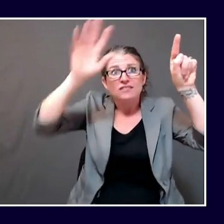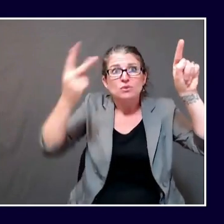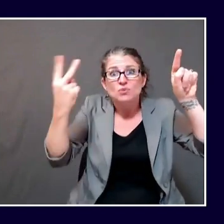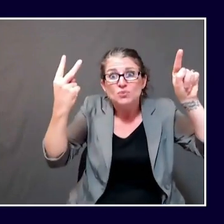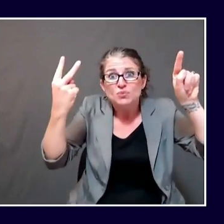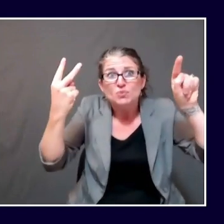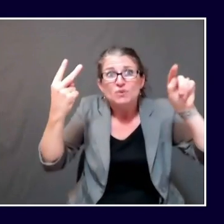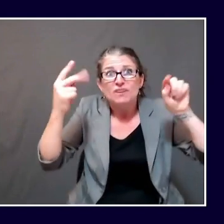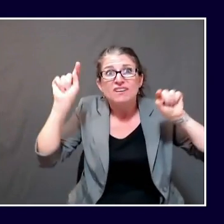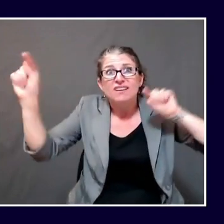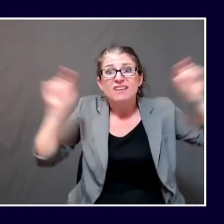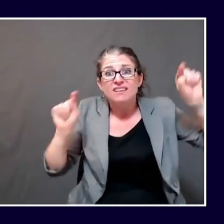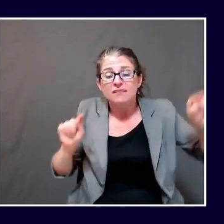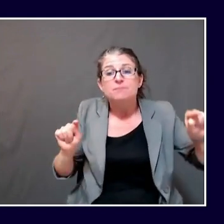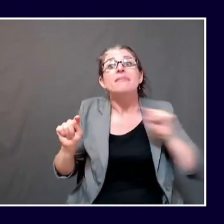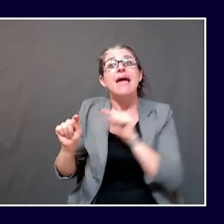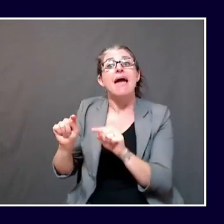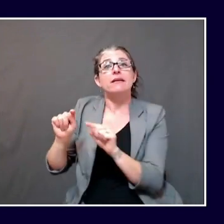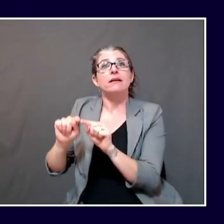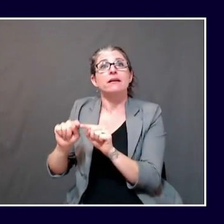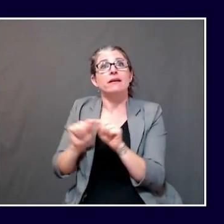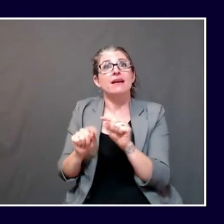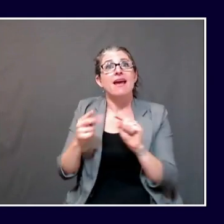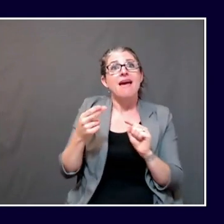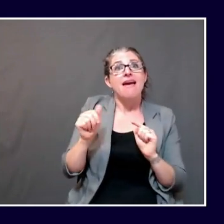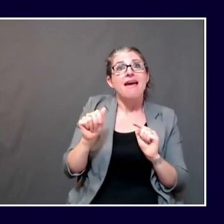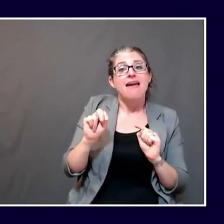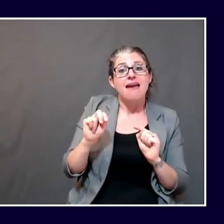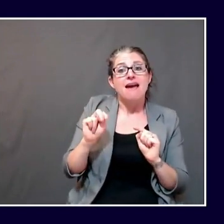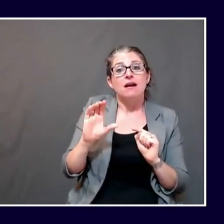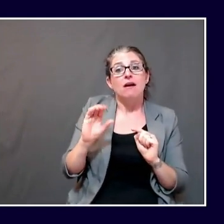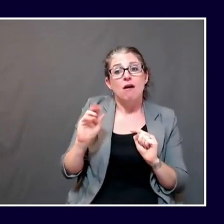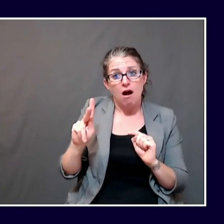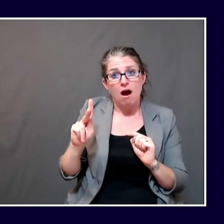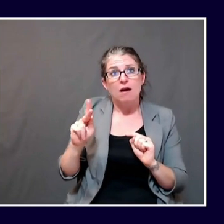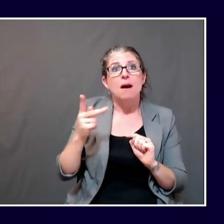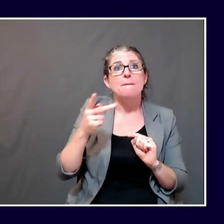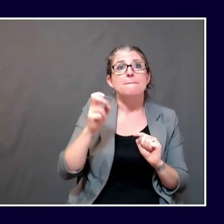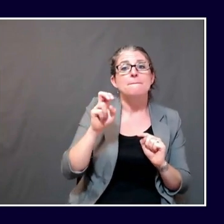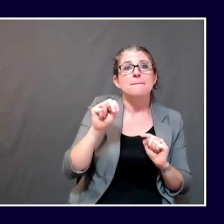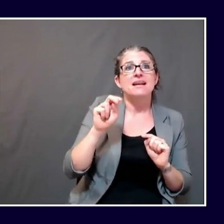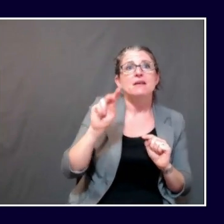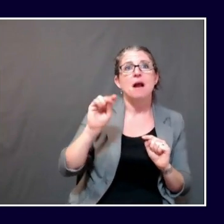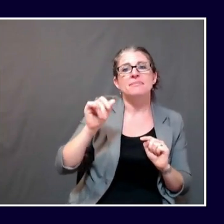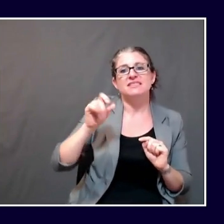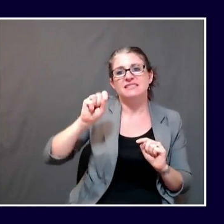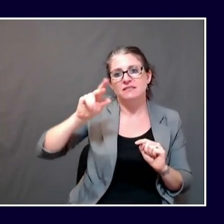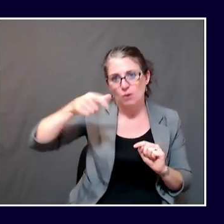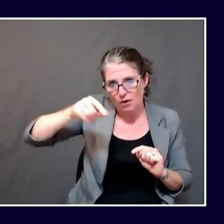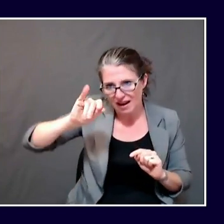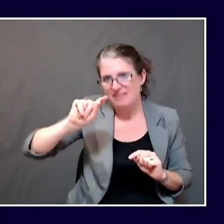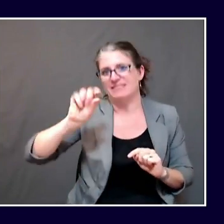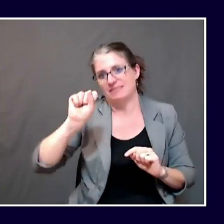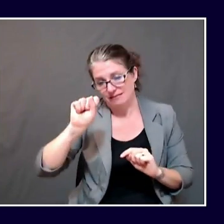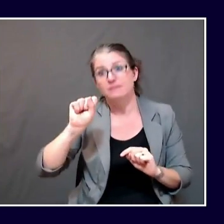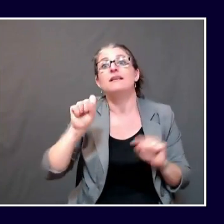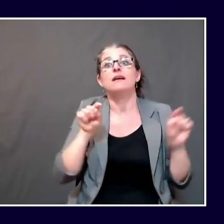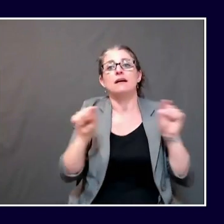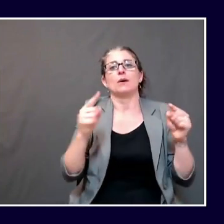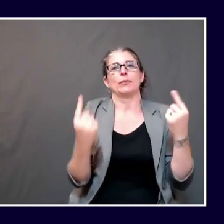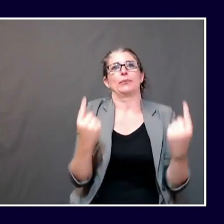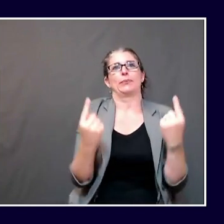sure, we are actively looking for more cases of COVID-19, primarily through